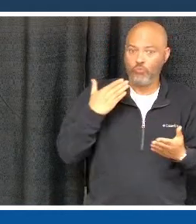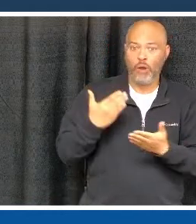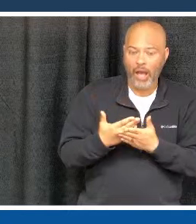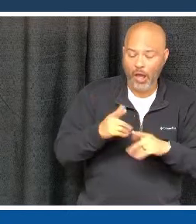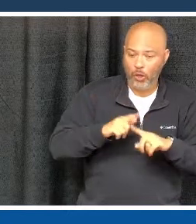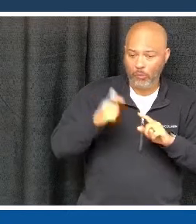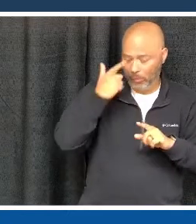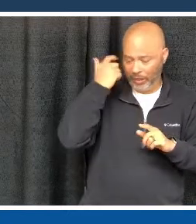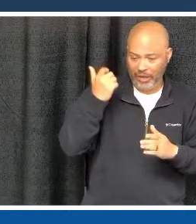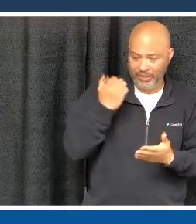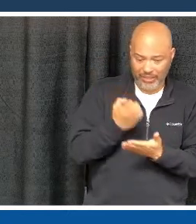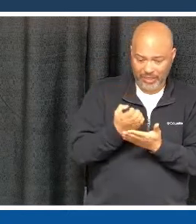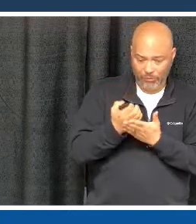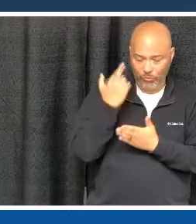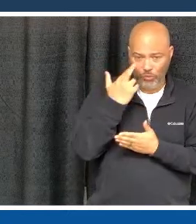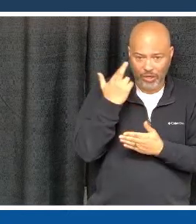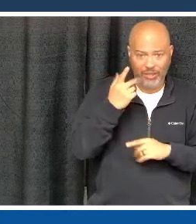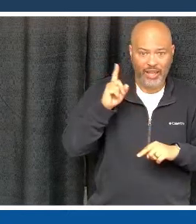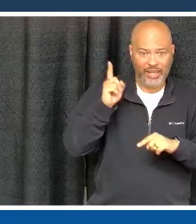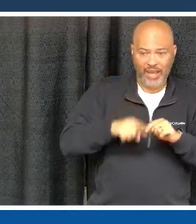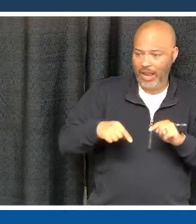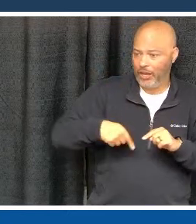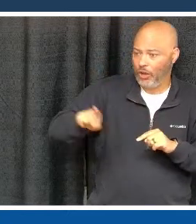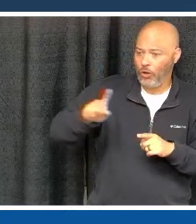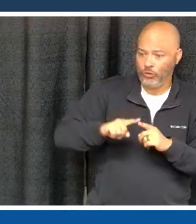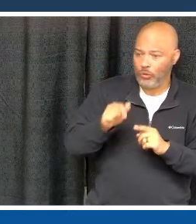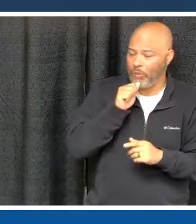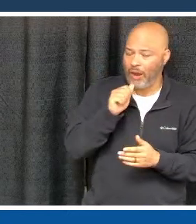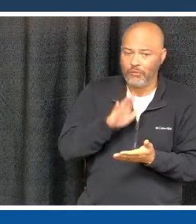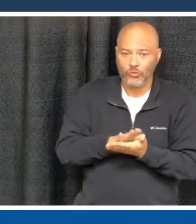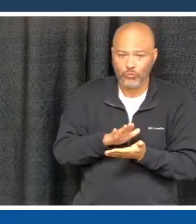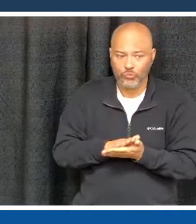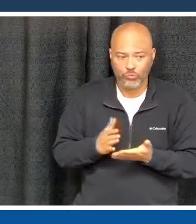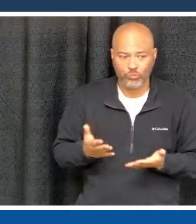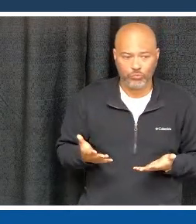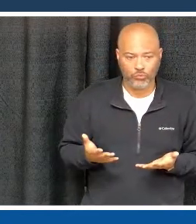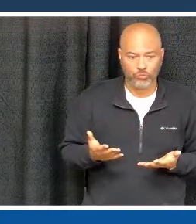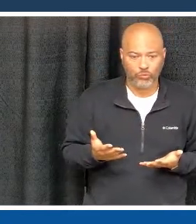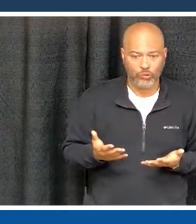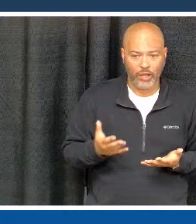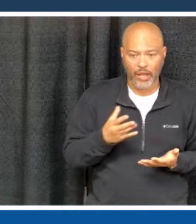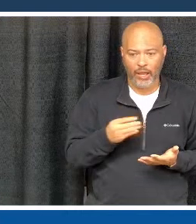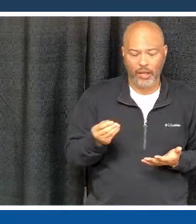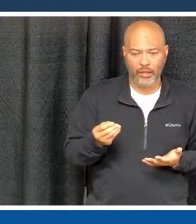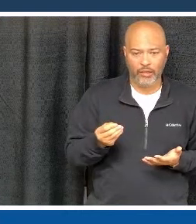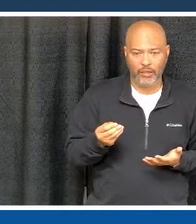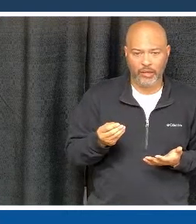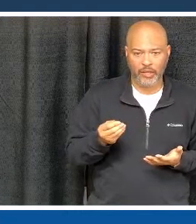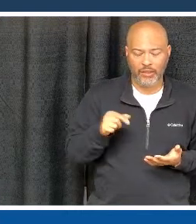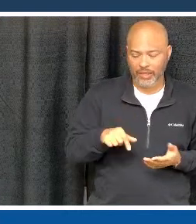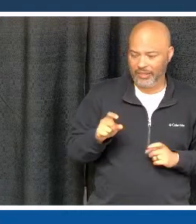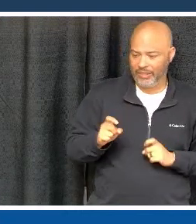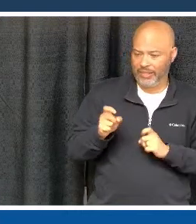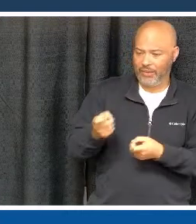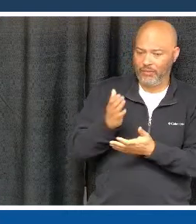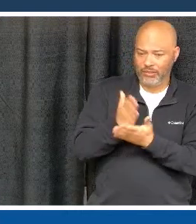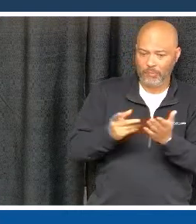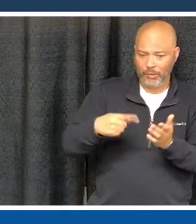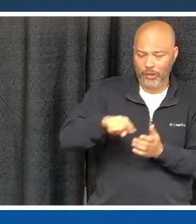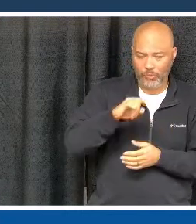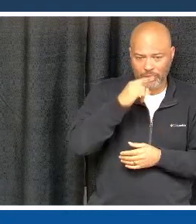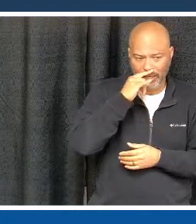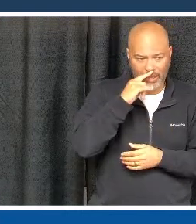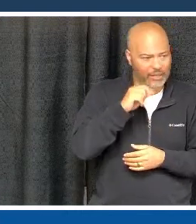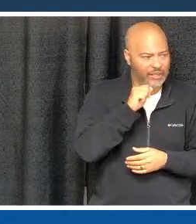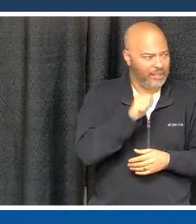of economic reasons, they can't go to a private school. And this just gives some of those, and it's